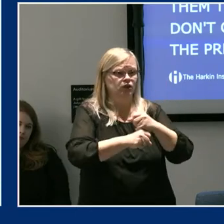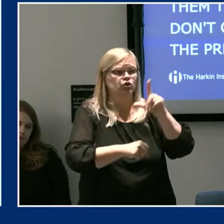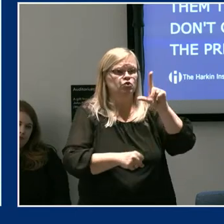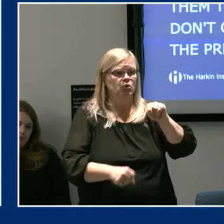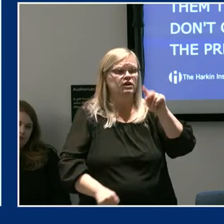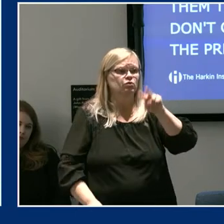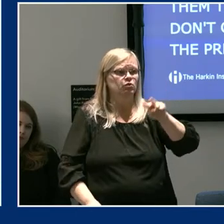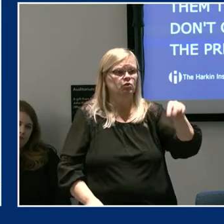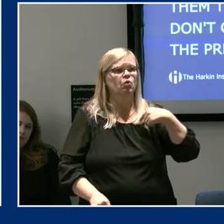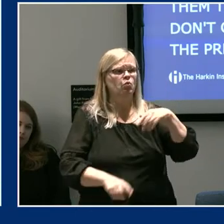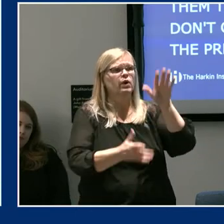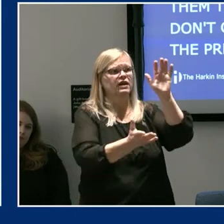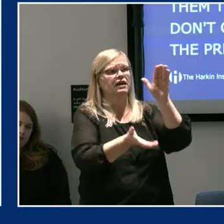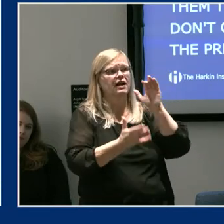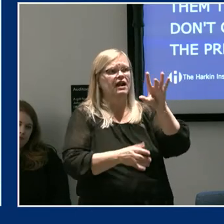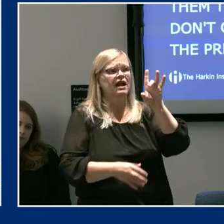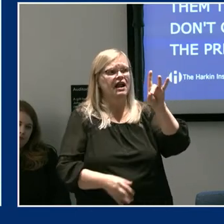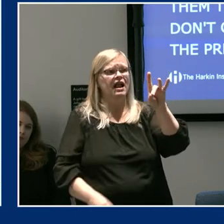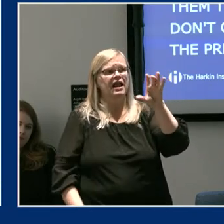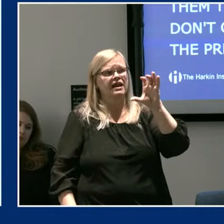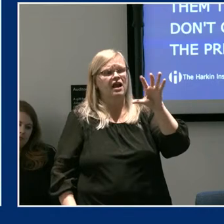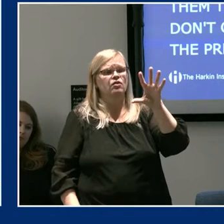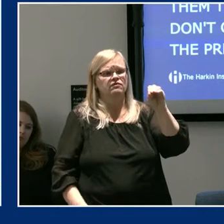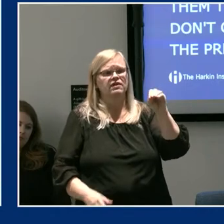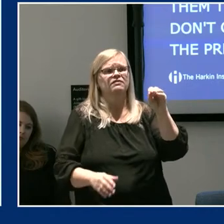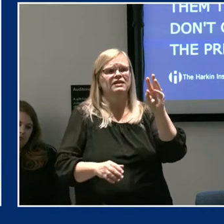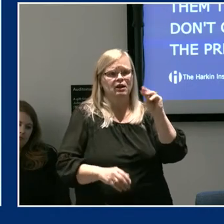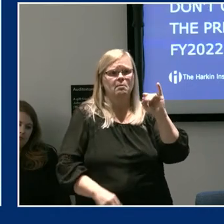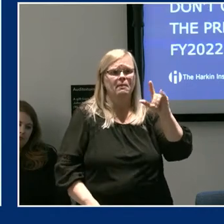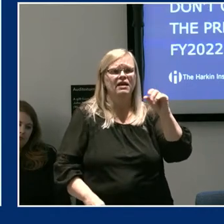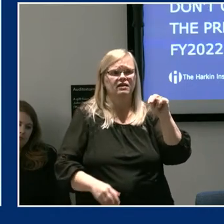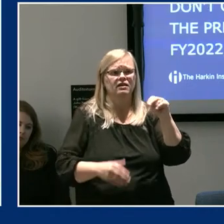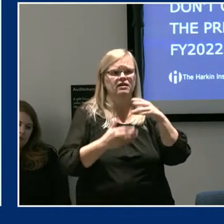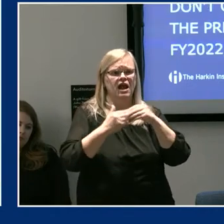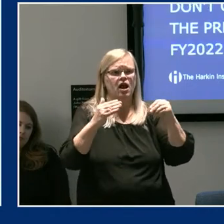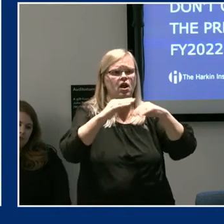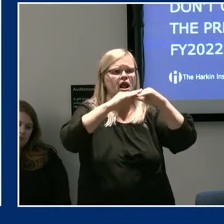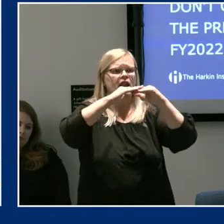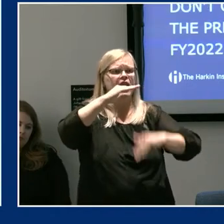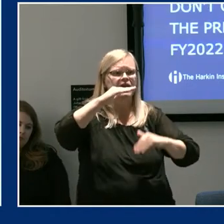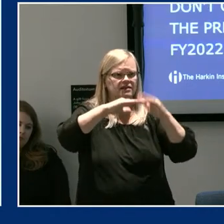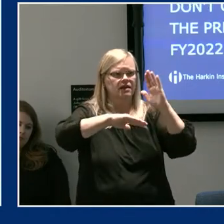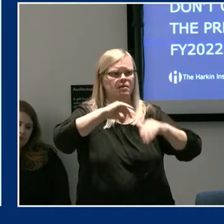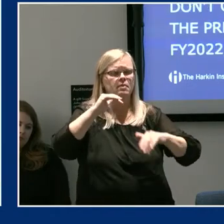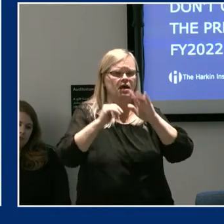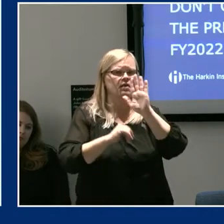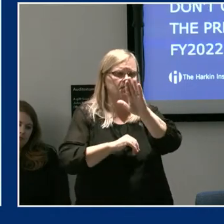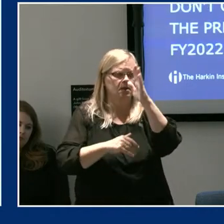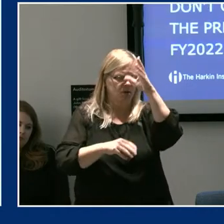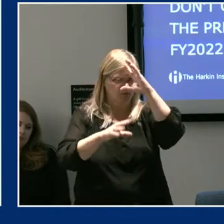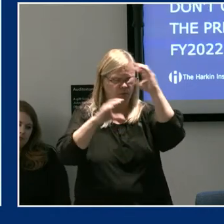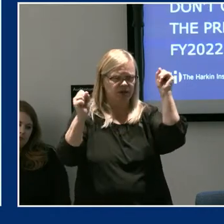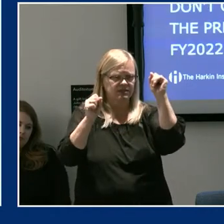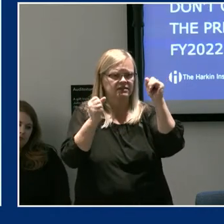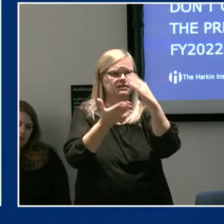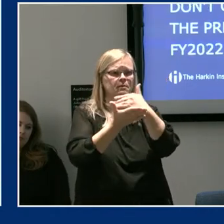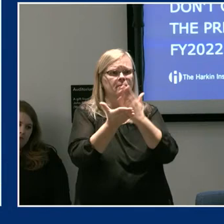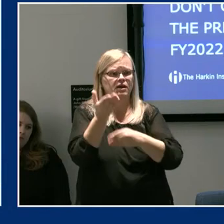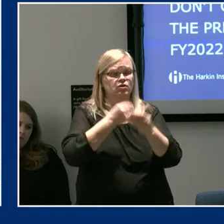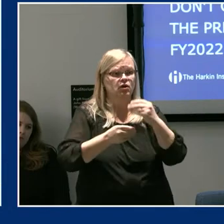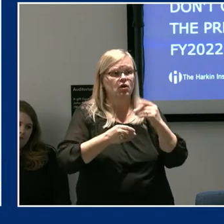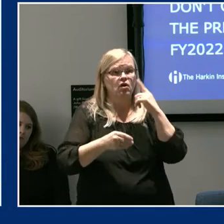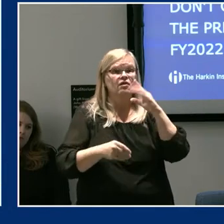we received $850 million less than the president's budget request. For